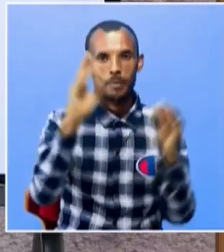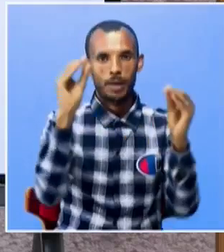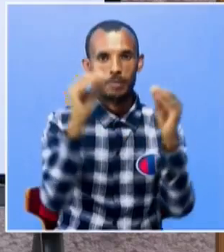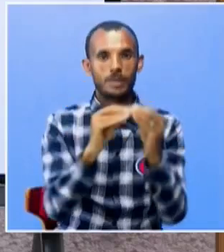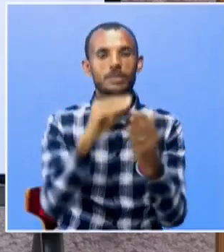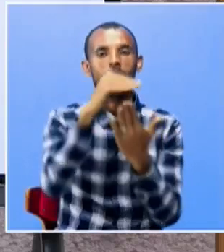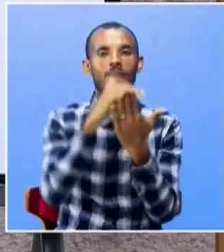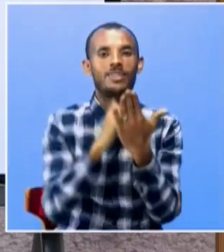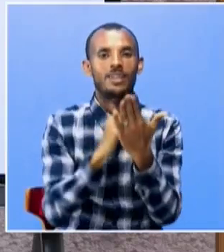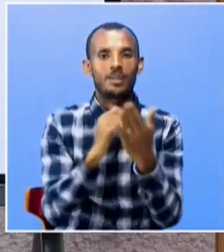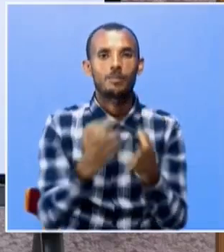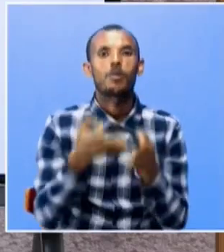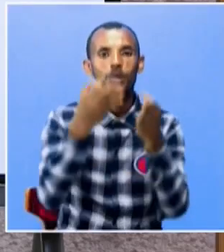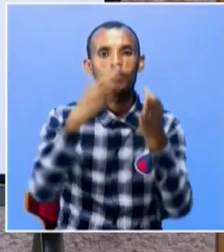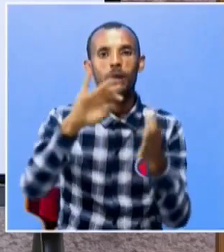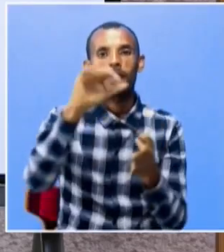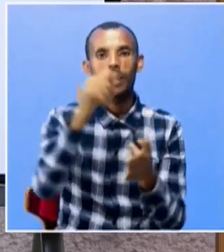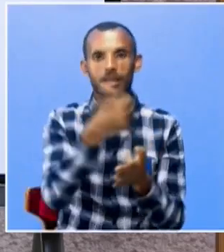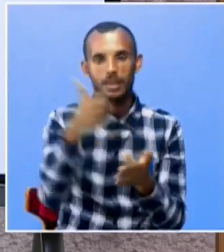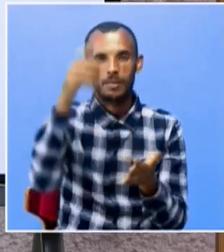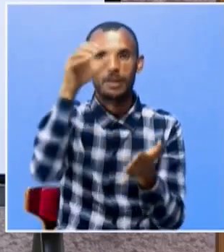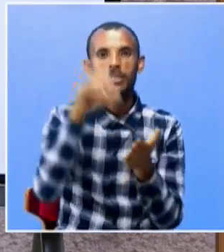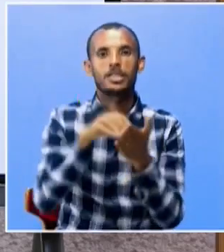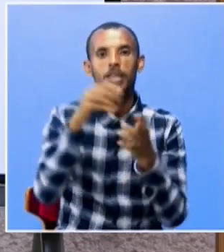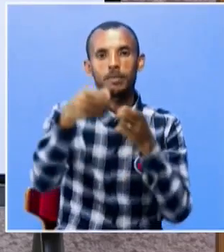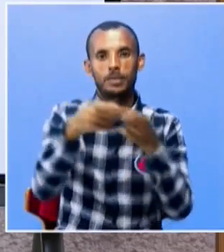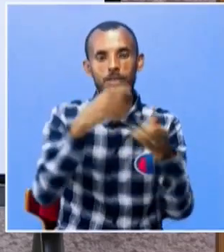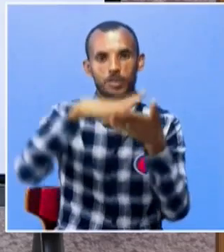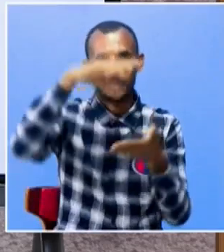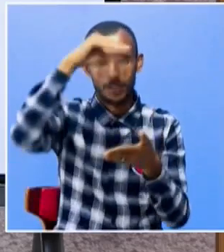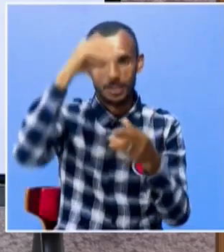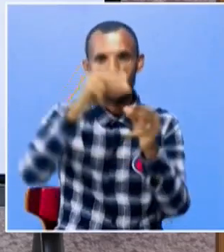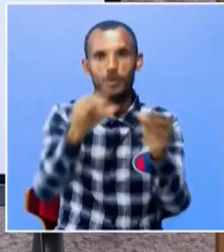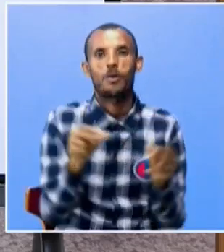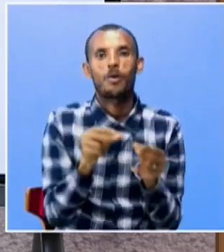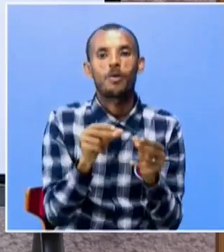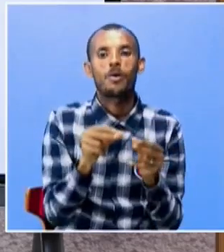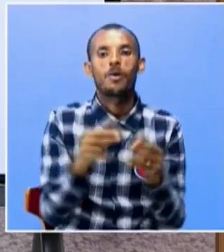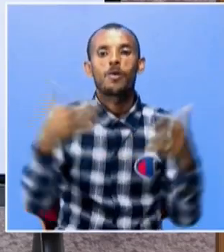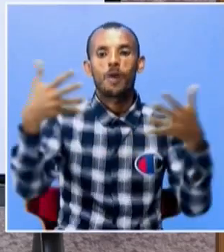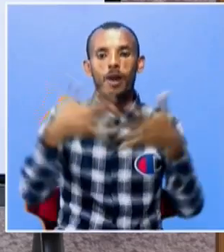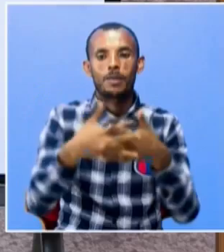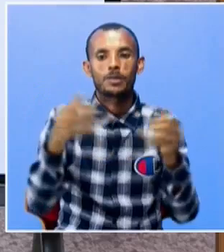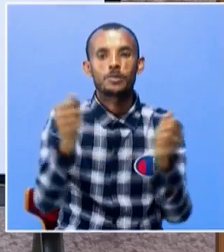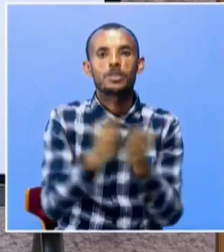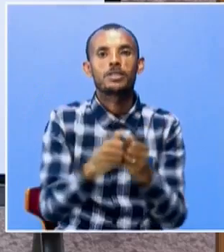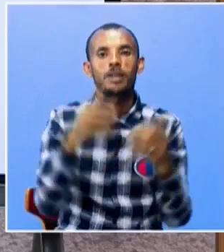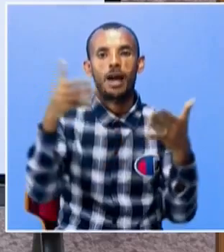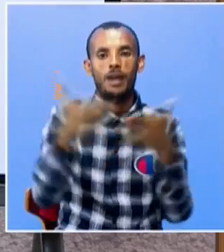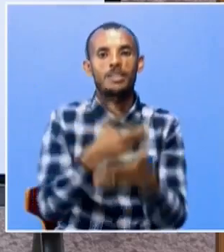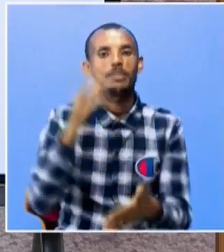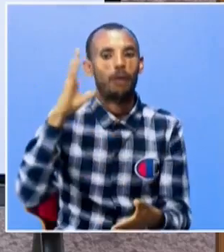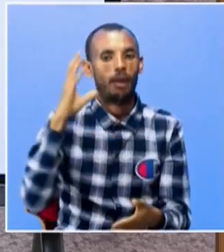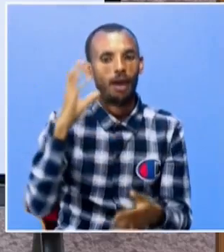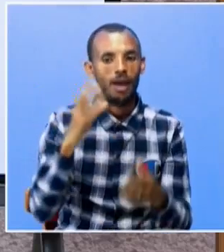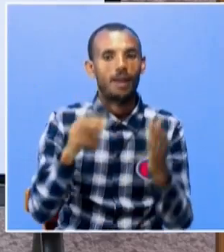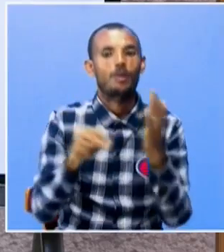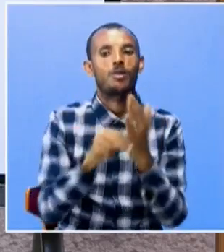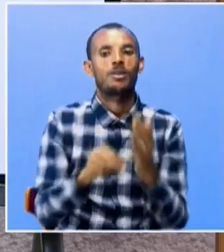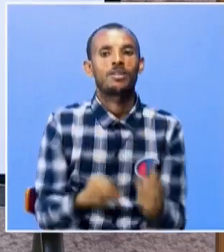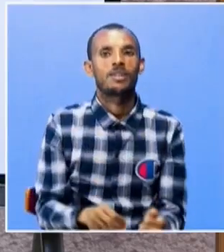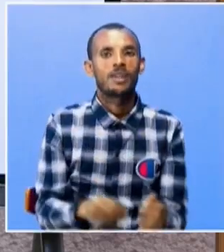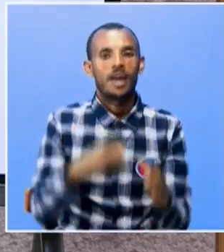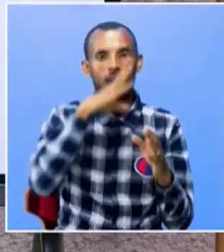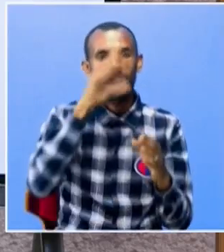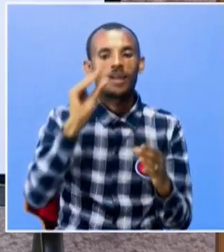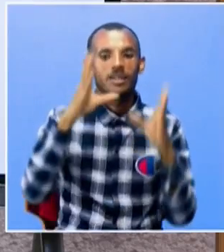mathematics lesson brought to you by Addis Ababa City Administration Education Bureau in collaboration with Addis Media Network.